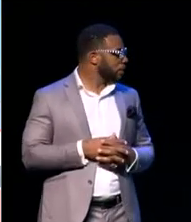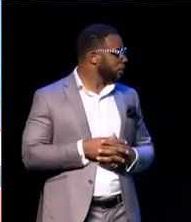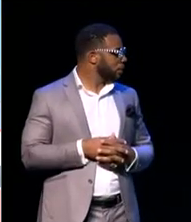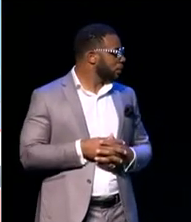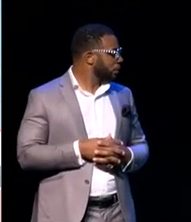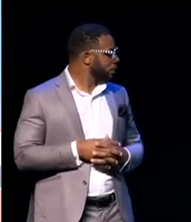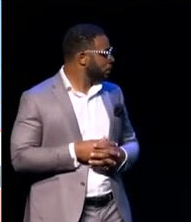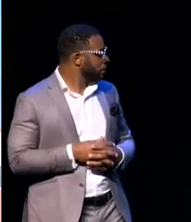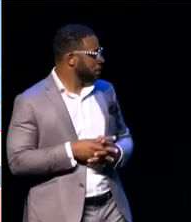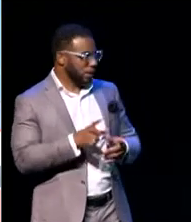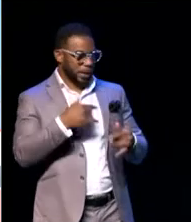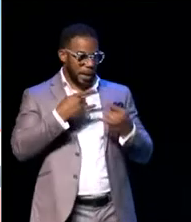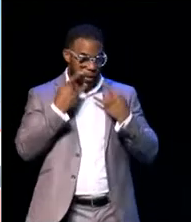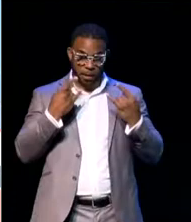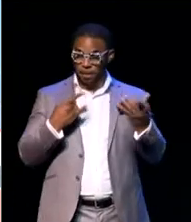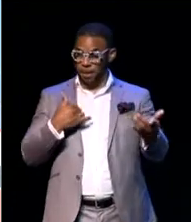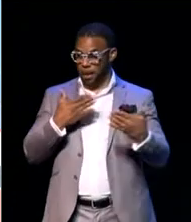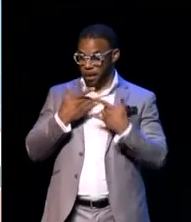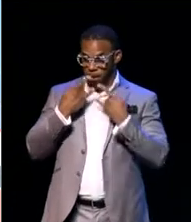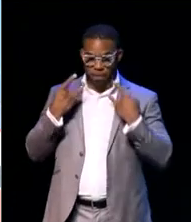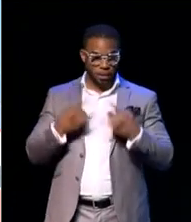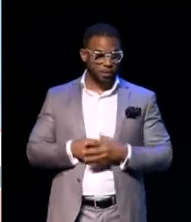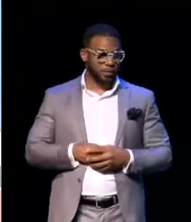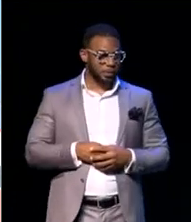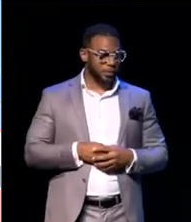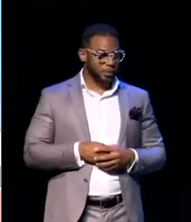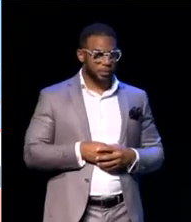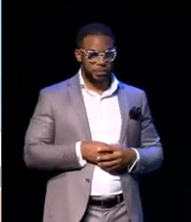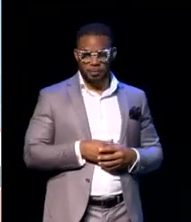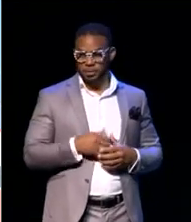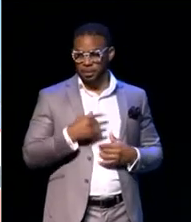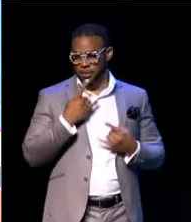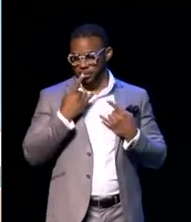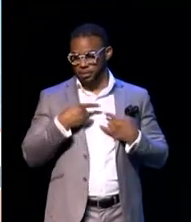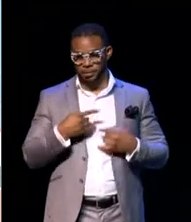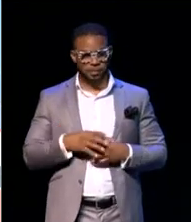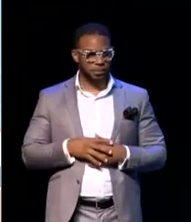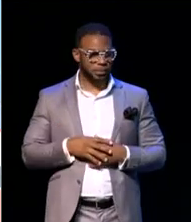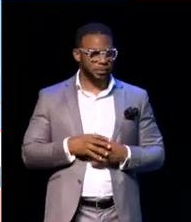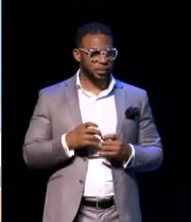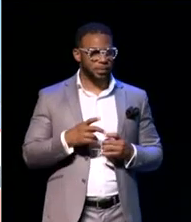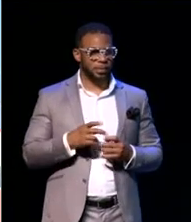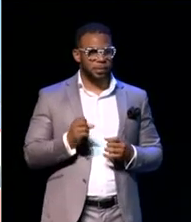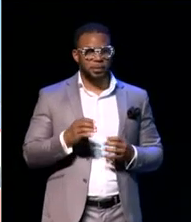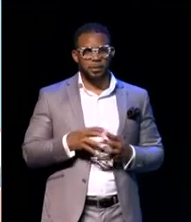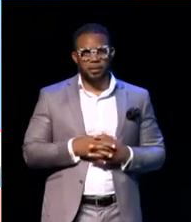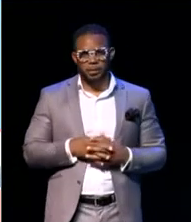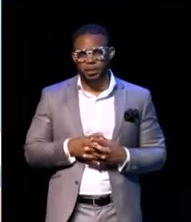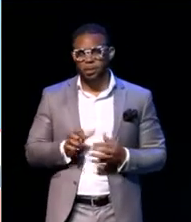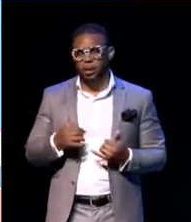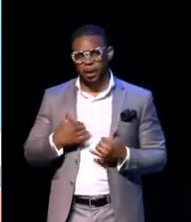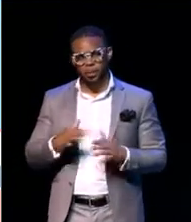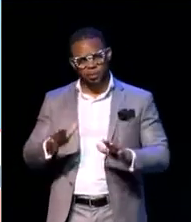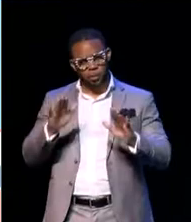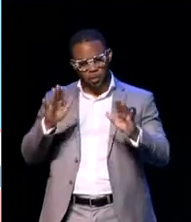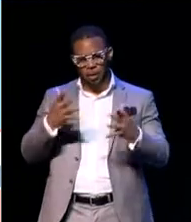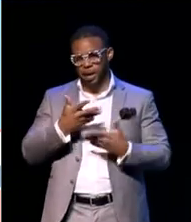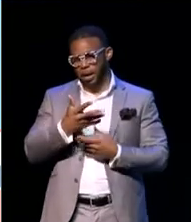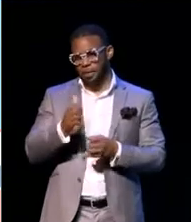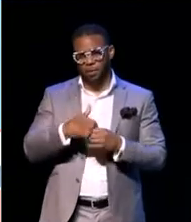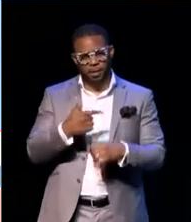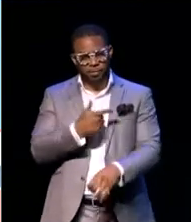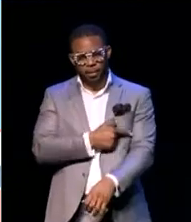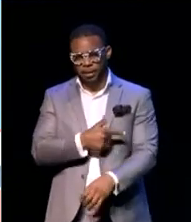that? He had on the mask, so I think I said take it off, but anyway. So, we have tremendous confidence in